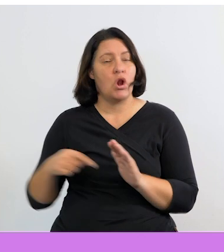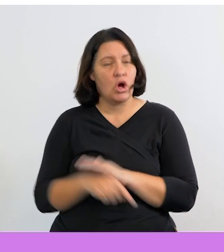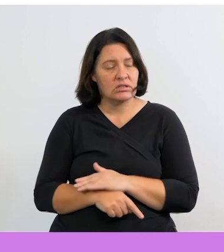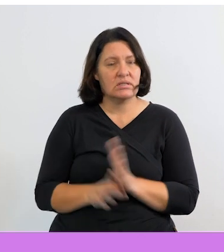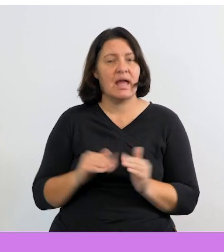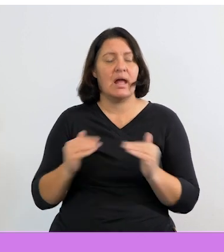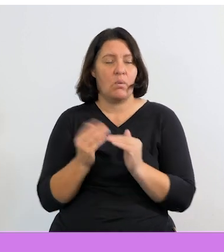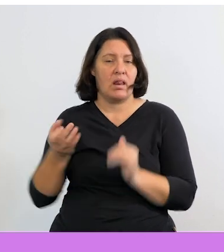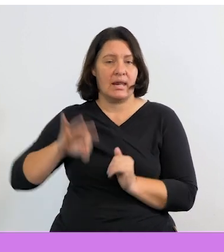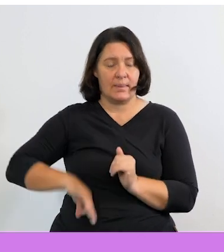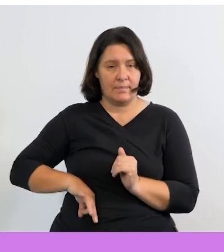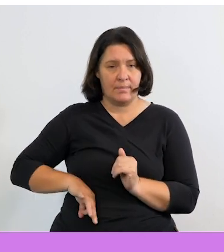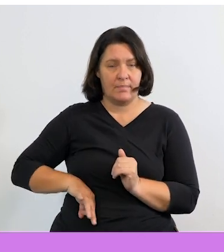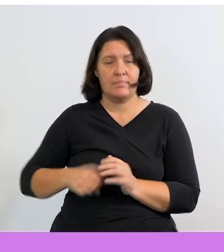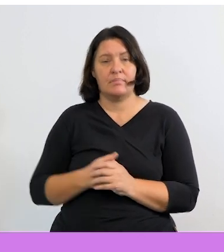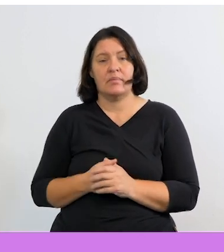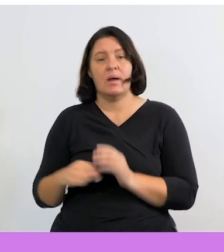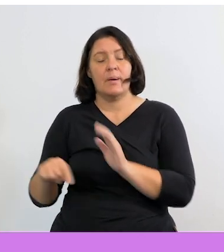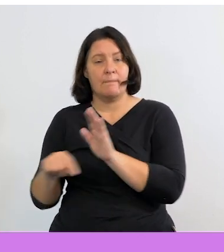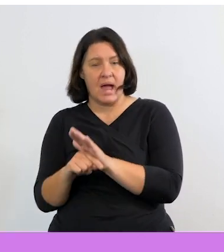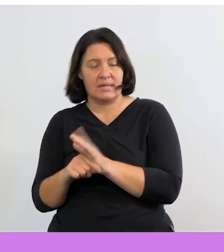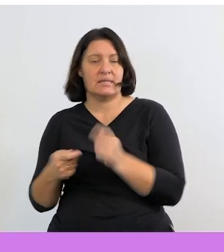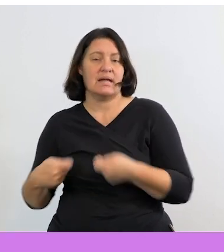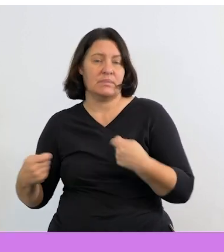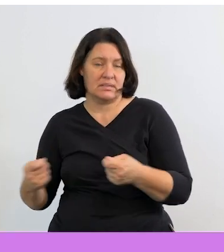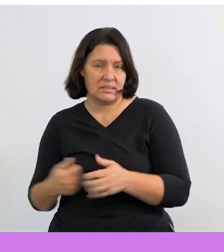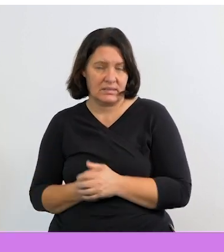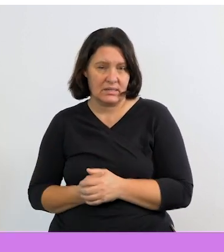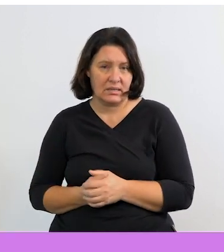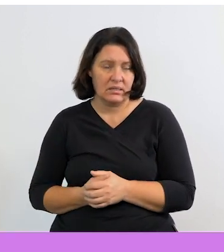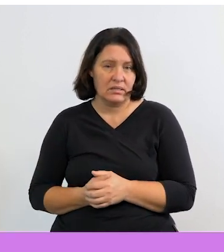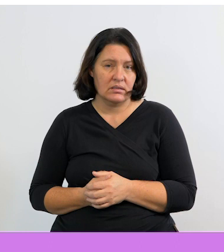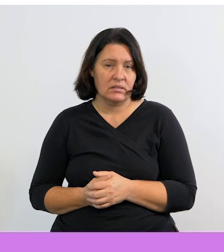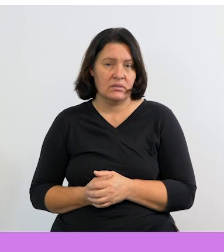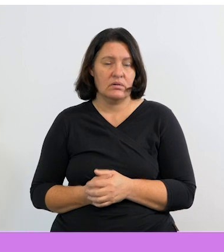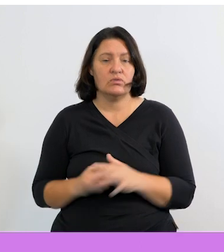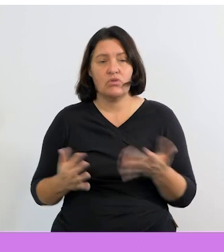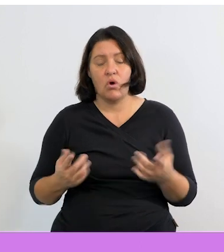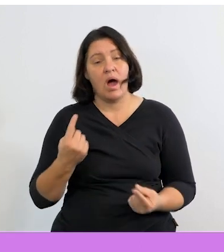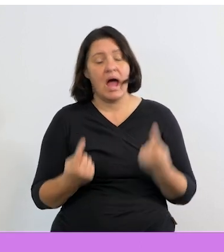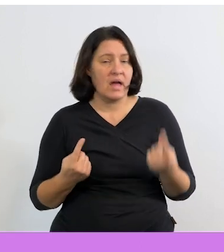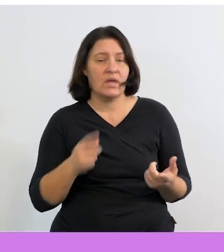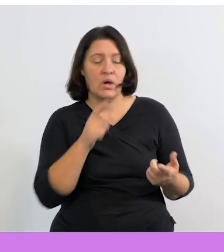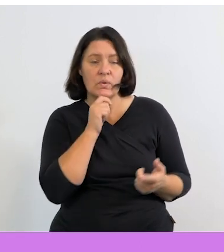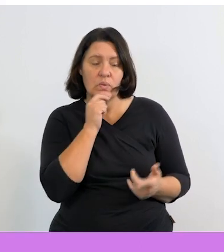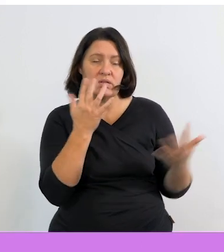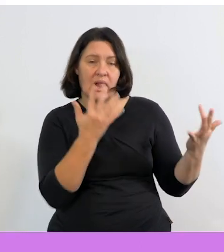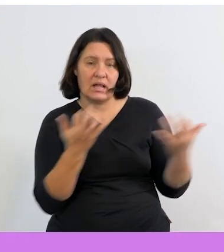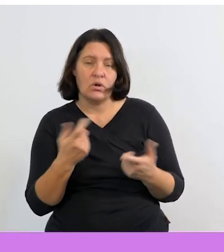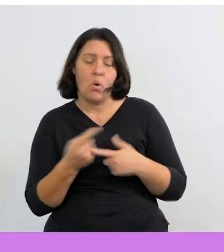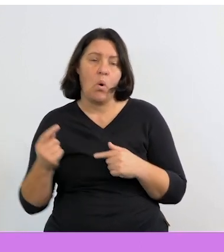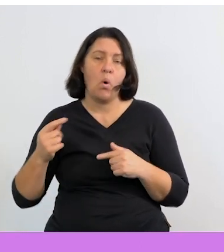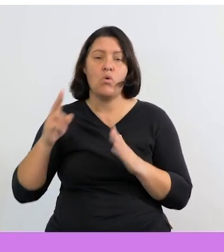Profit or loss equals income minus expenses, right? So we can either use